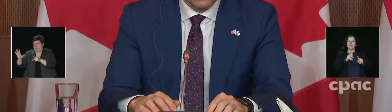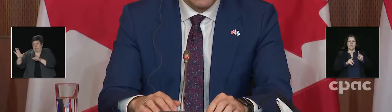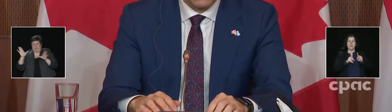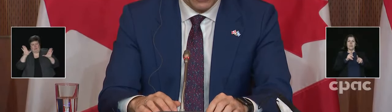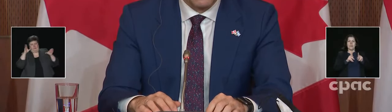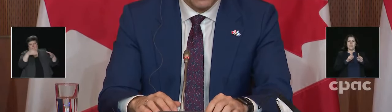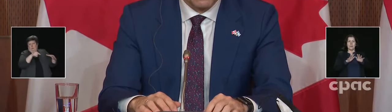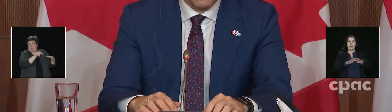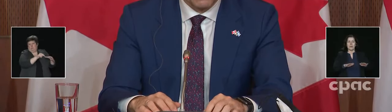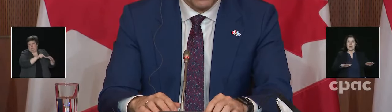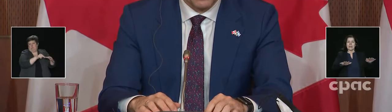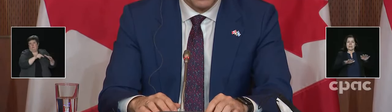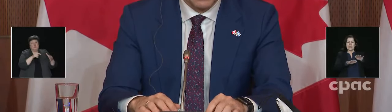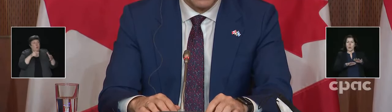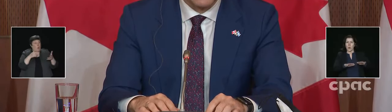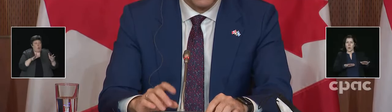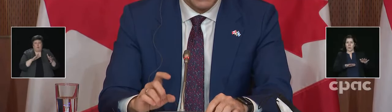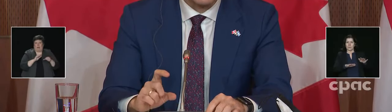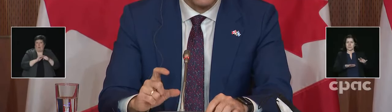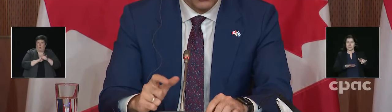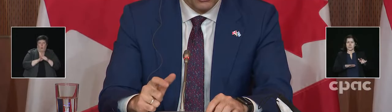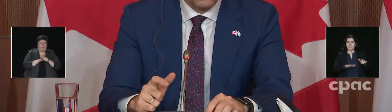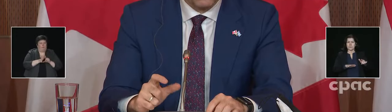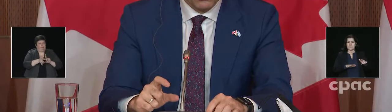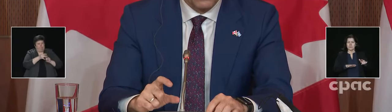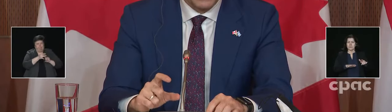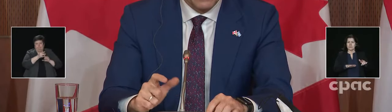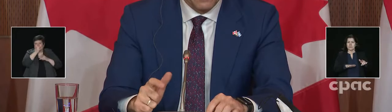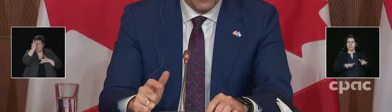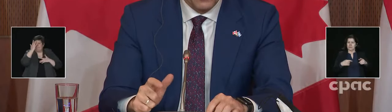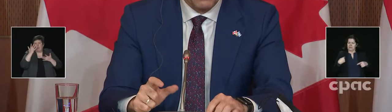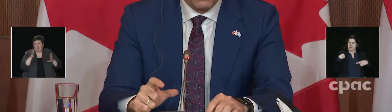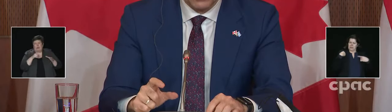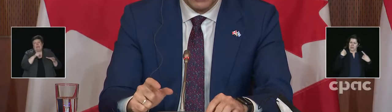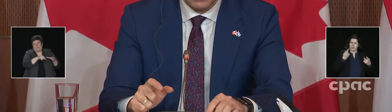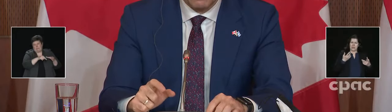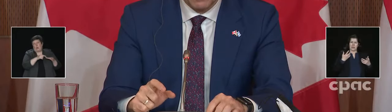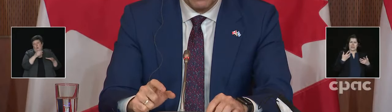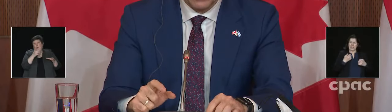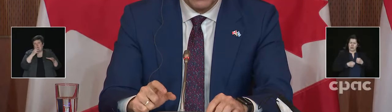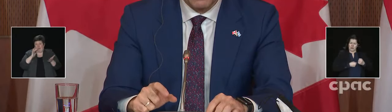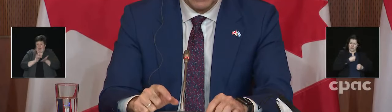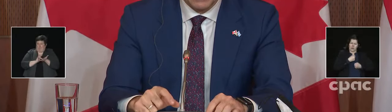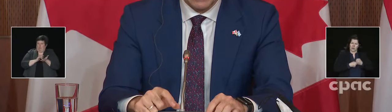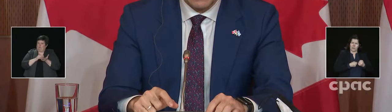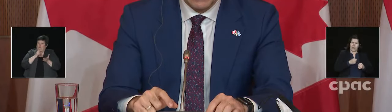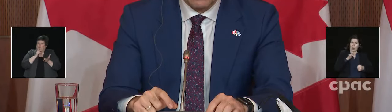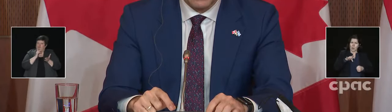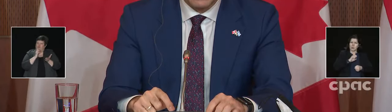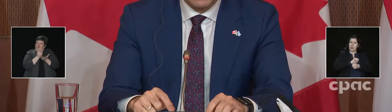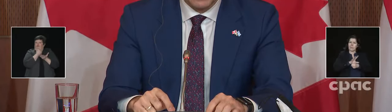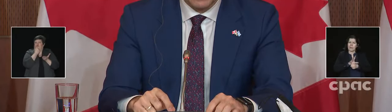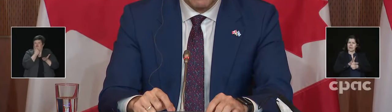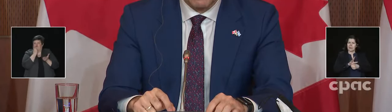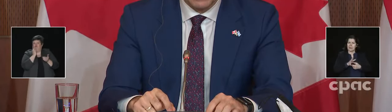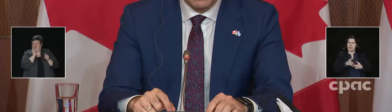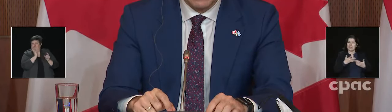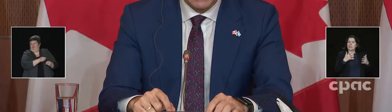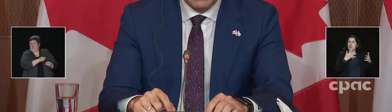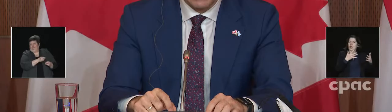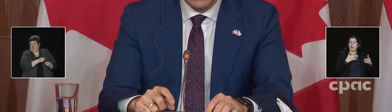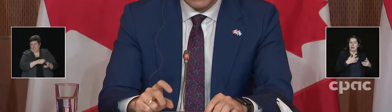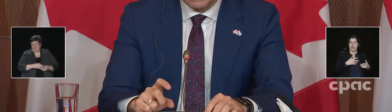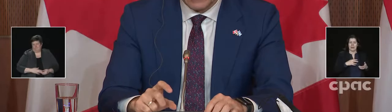suffering quite a lot from COVID-19. So that's good news for that vulnerable population. Now, this